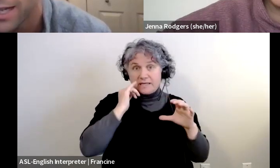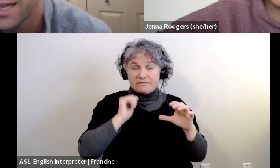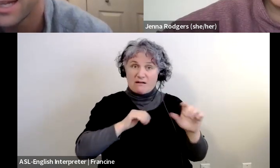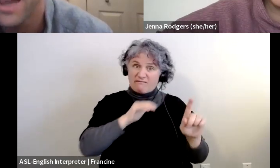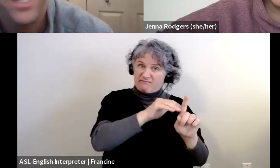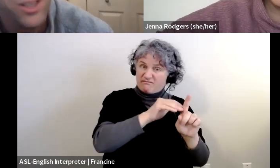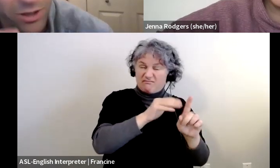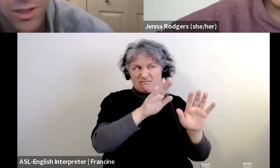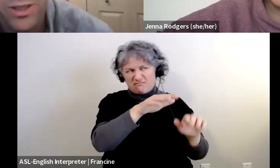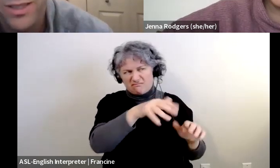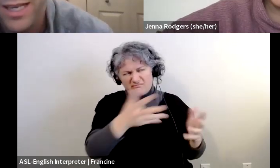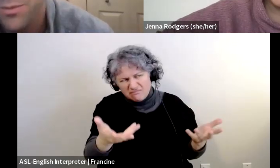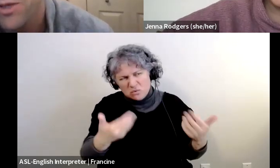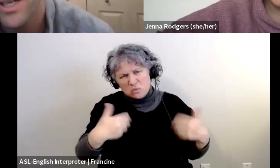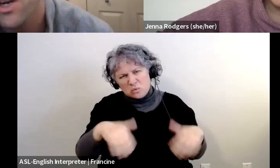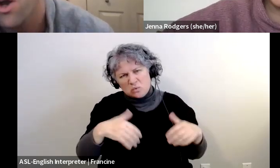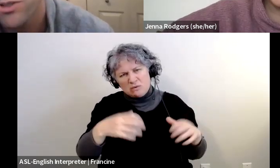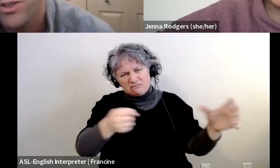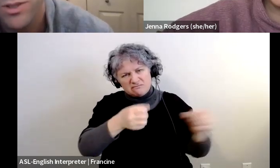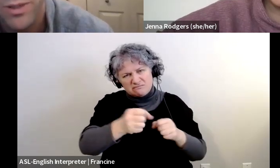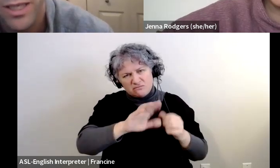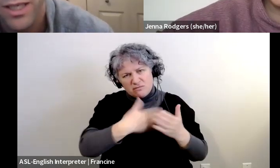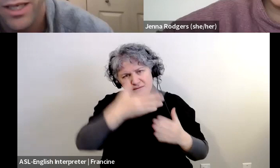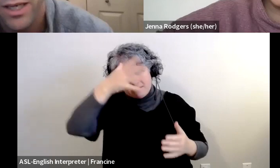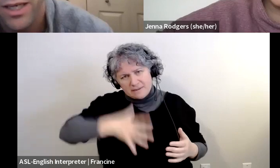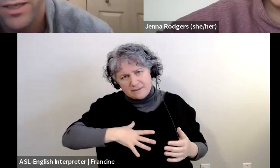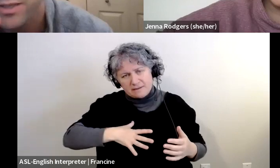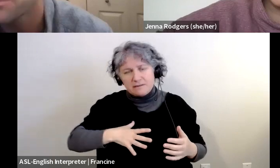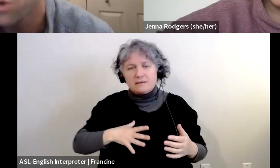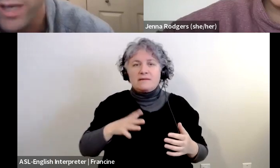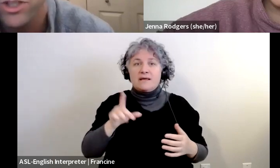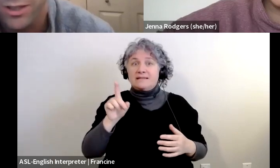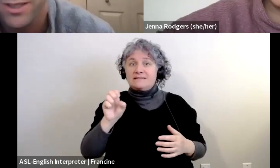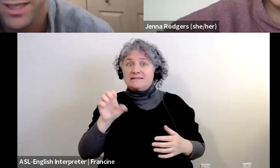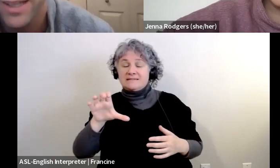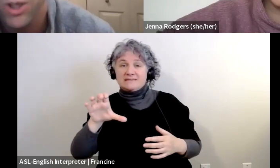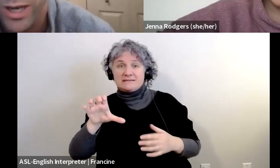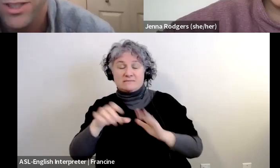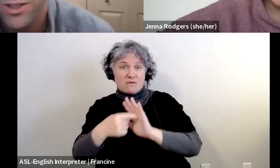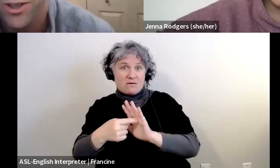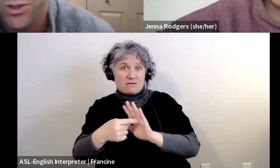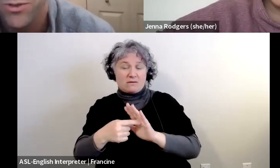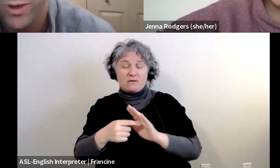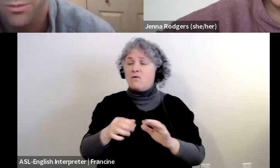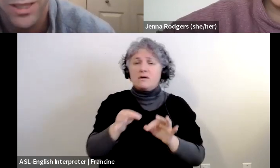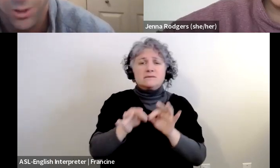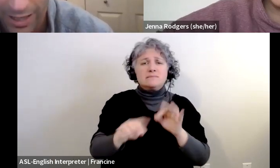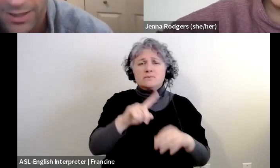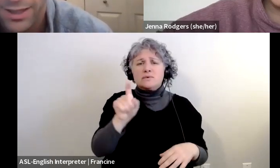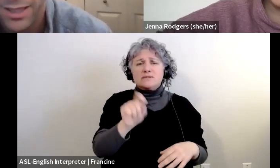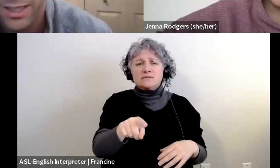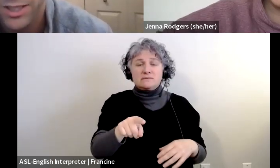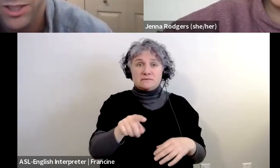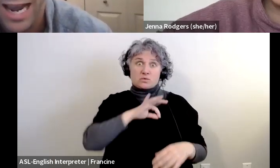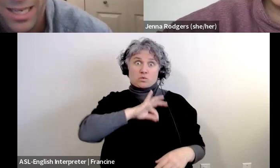person. That could use a little bit of the desk model, but it could also just be a simple question. I think questions are a useful way to be